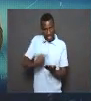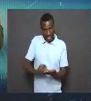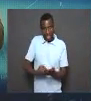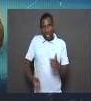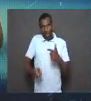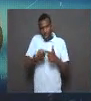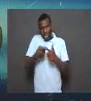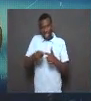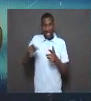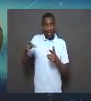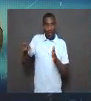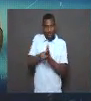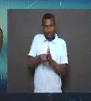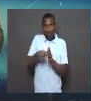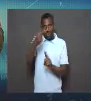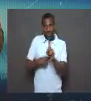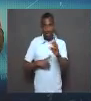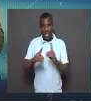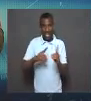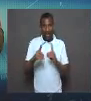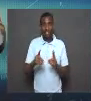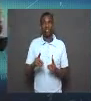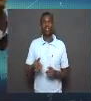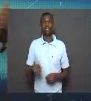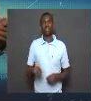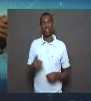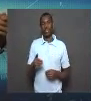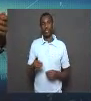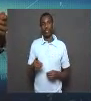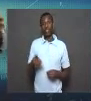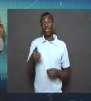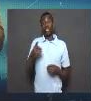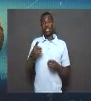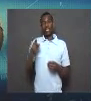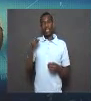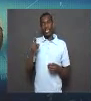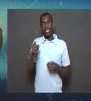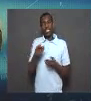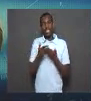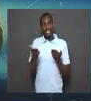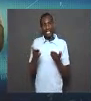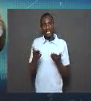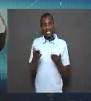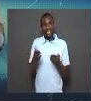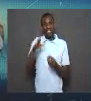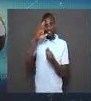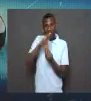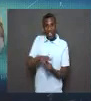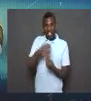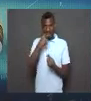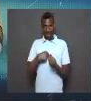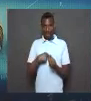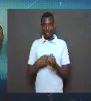Thus, the second law of thermodynamics was introduced to describe and